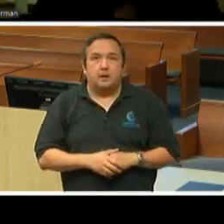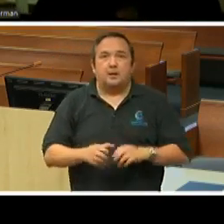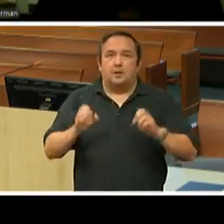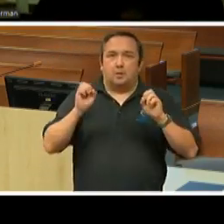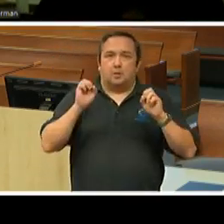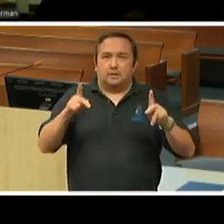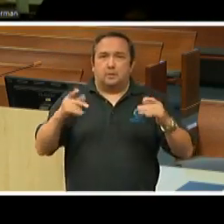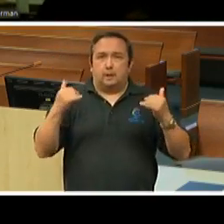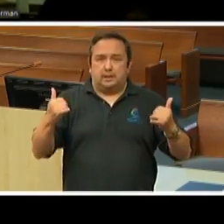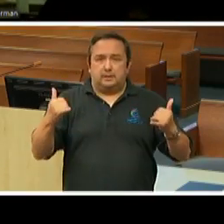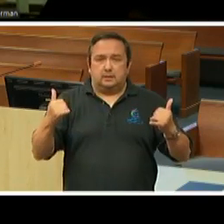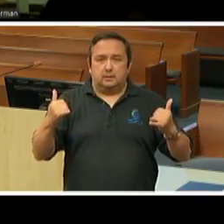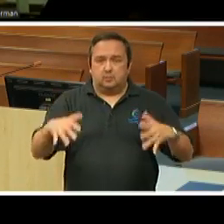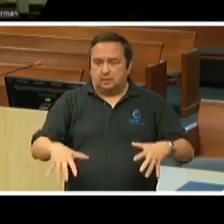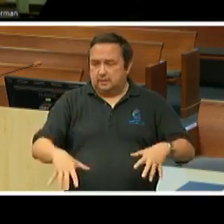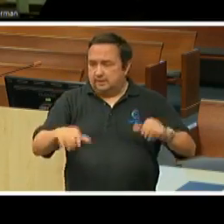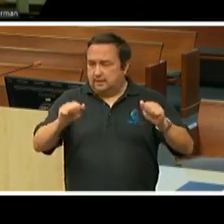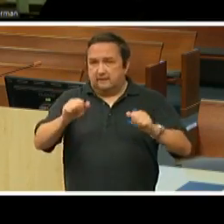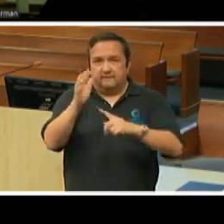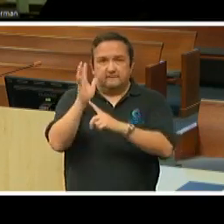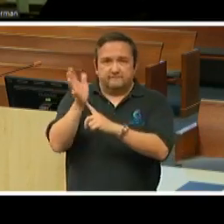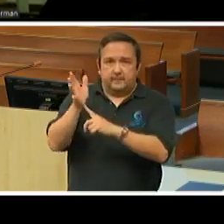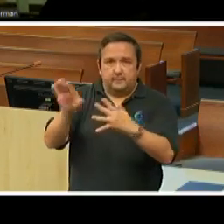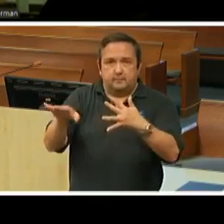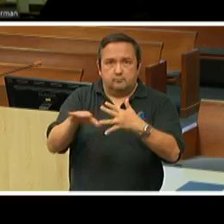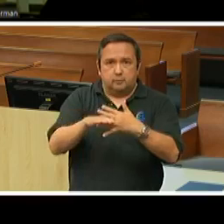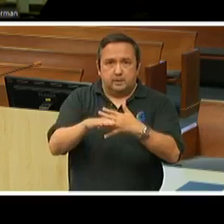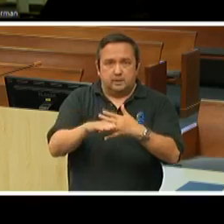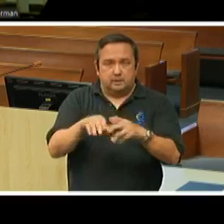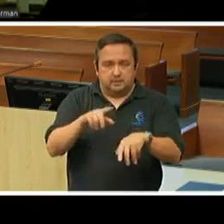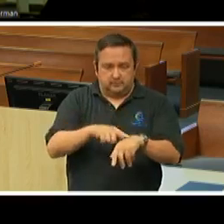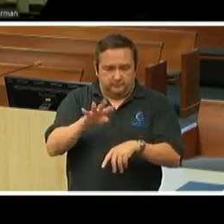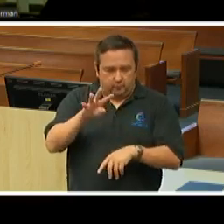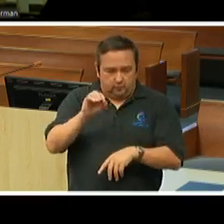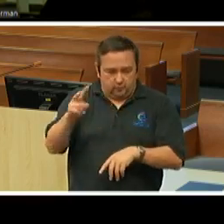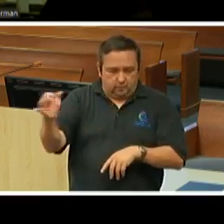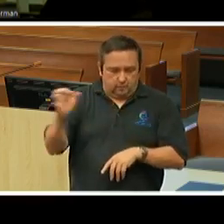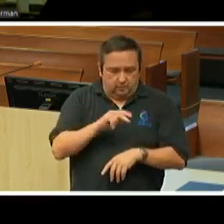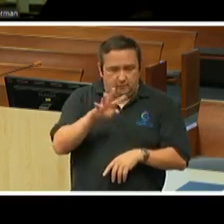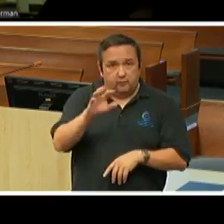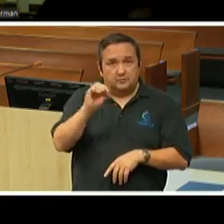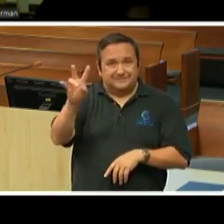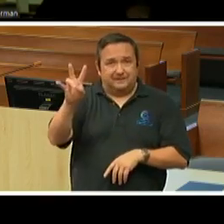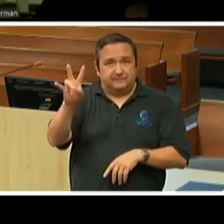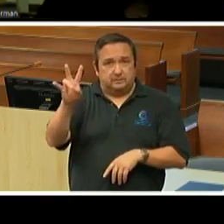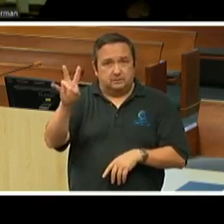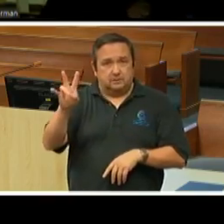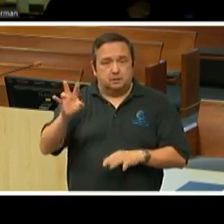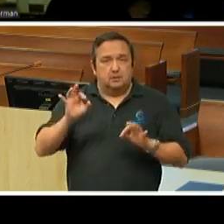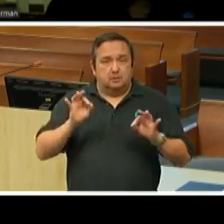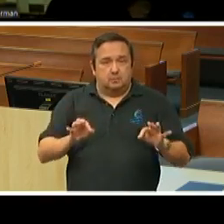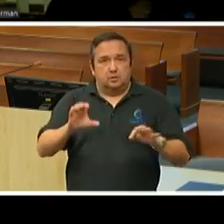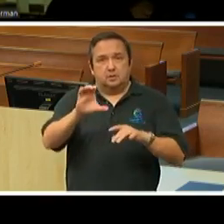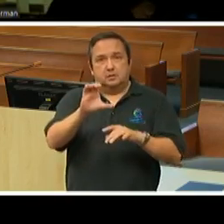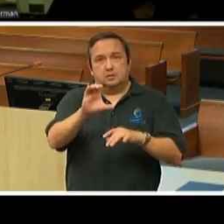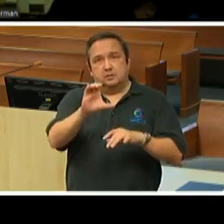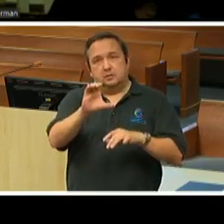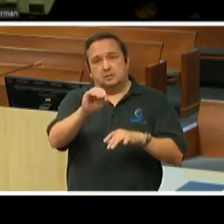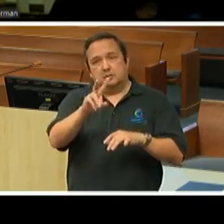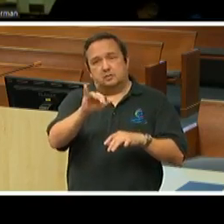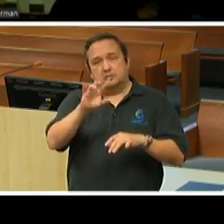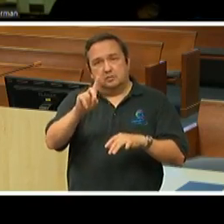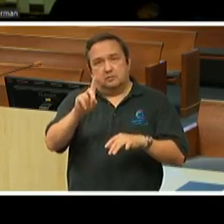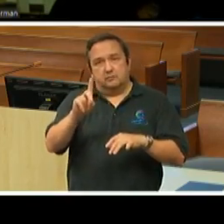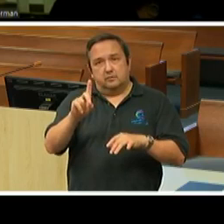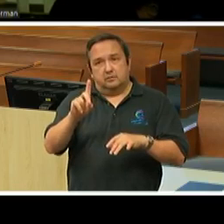going to take a 5-minute recess. It's 4:02. We'll come back at 4:07. And this is so that our sign